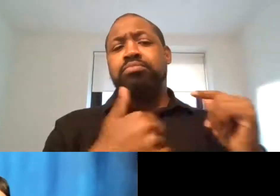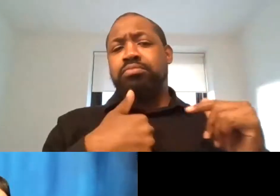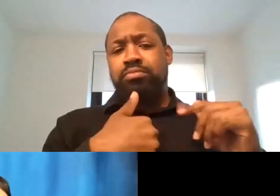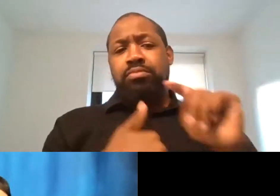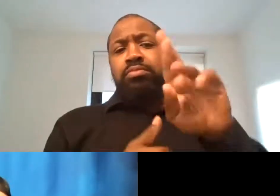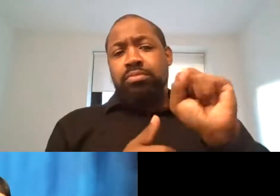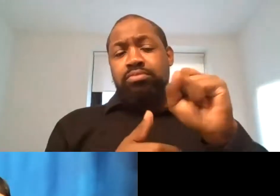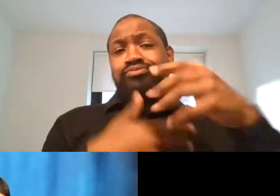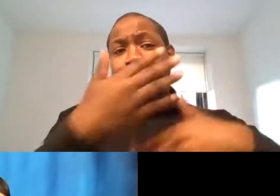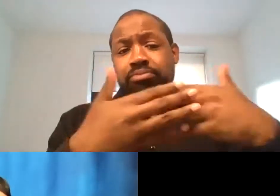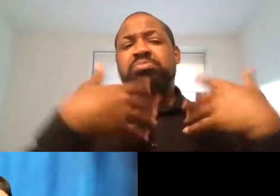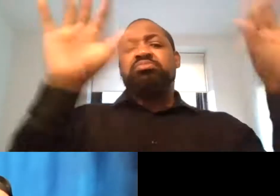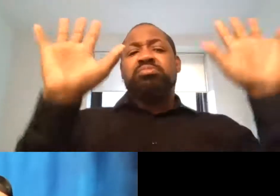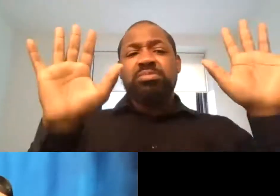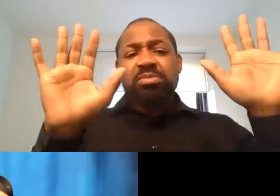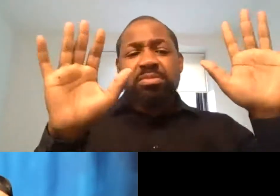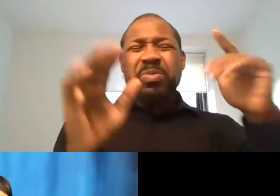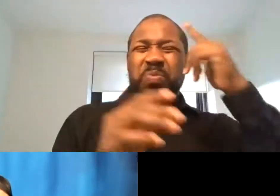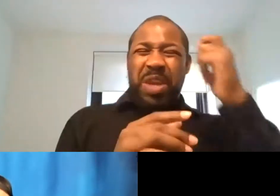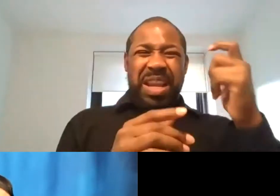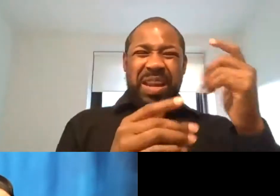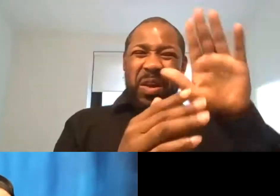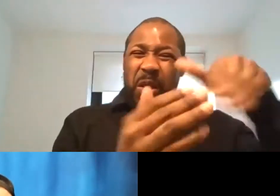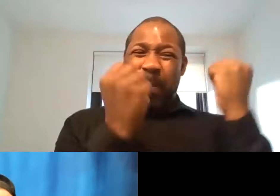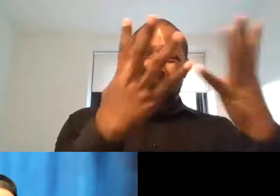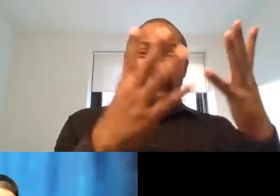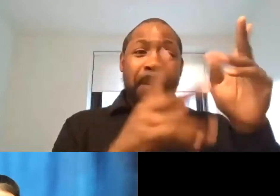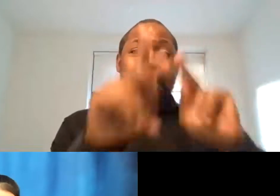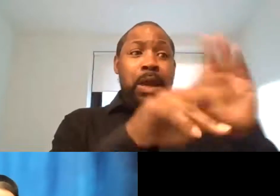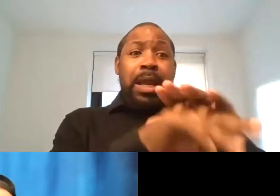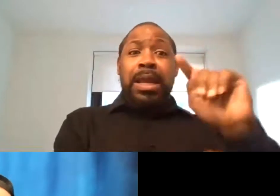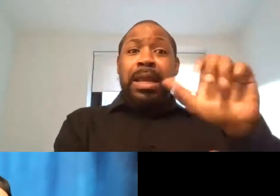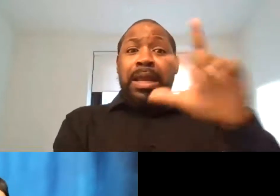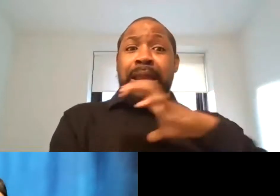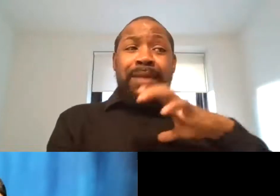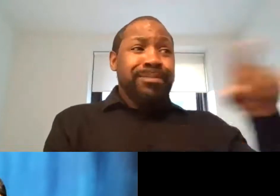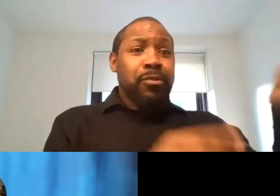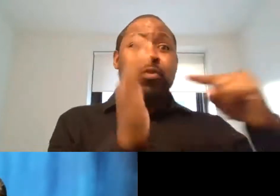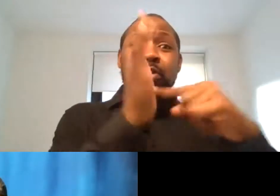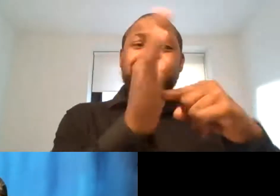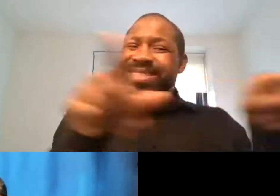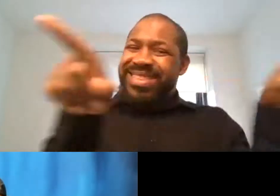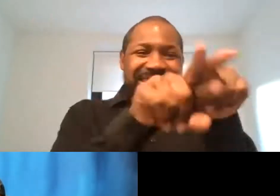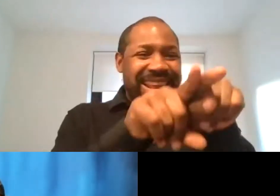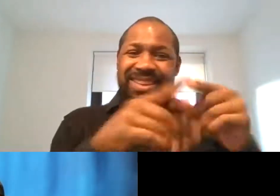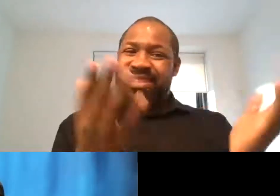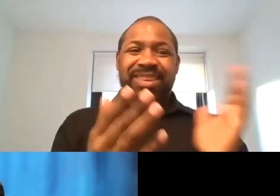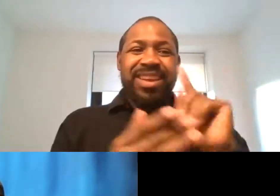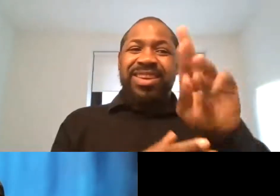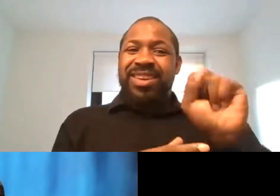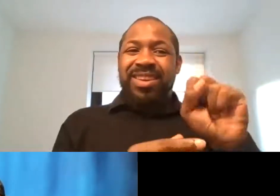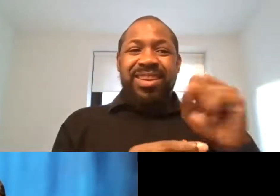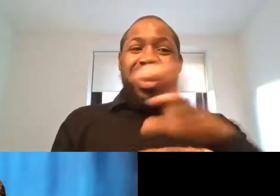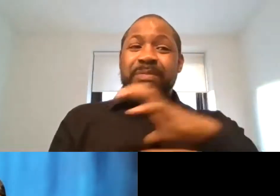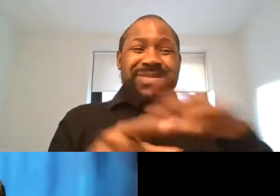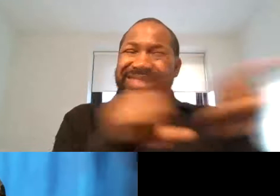And once one meeting was done, then I could talk about the relay service committee. I know that a lot of people in the other